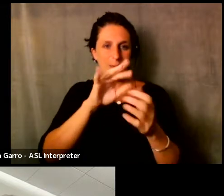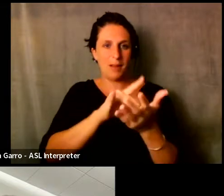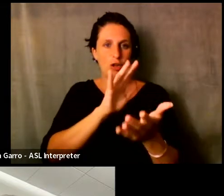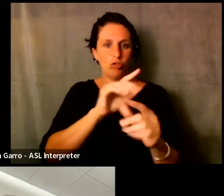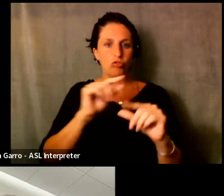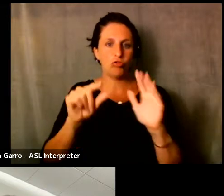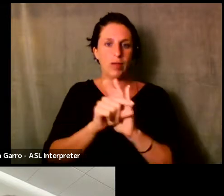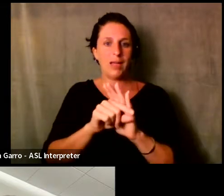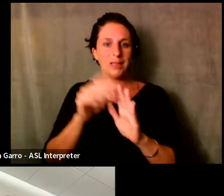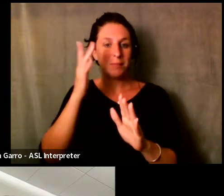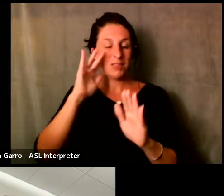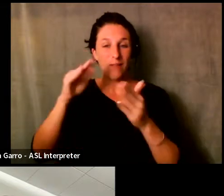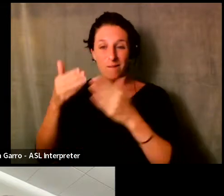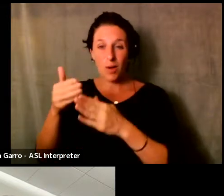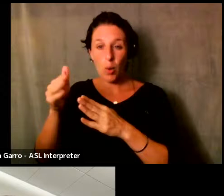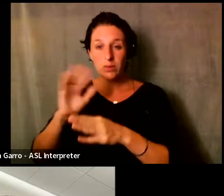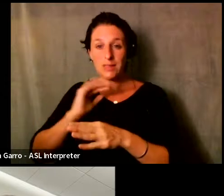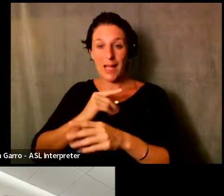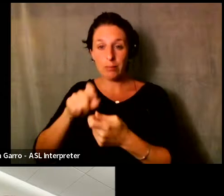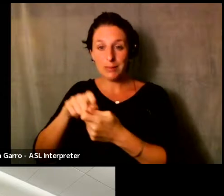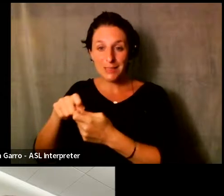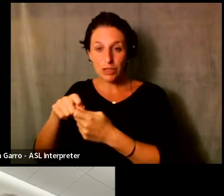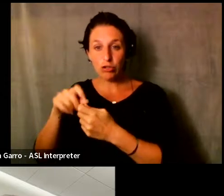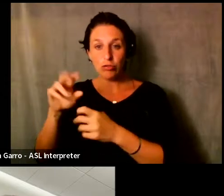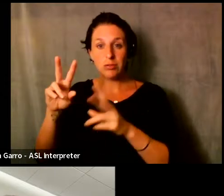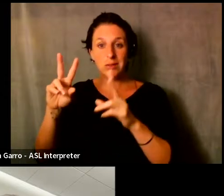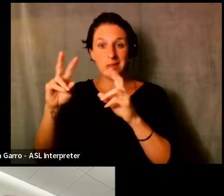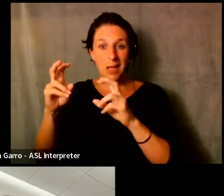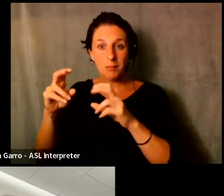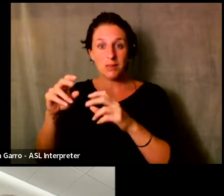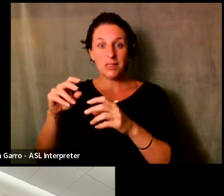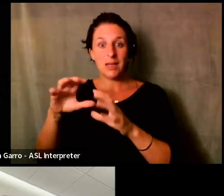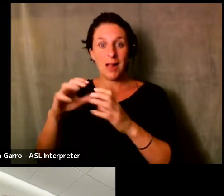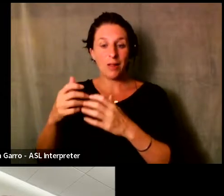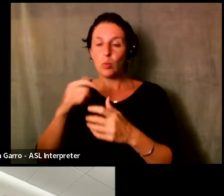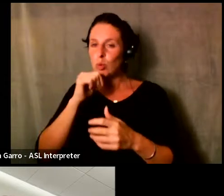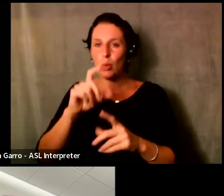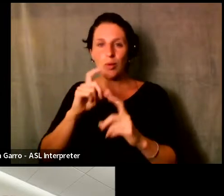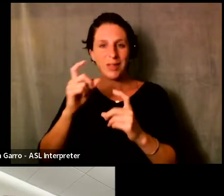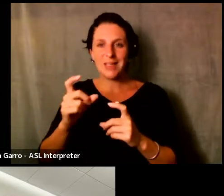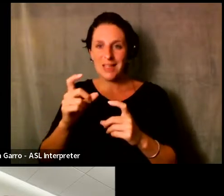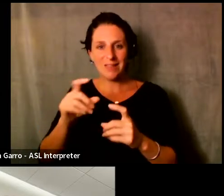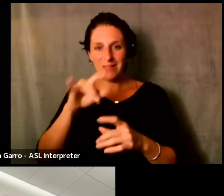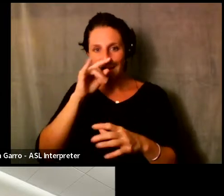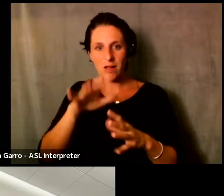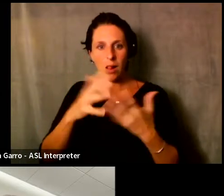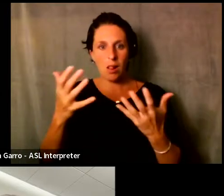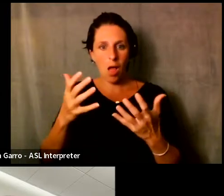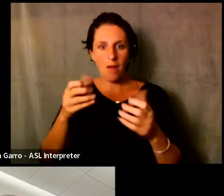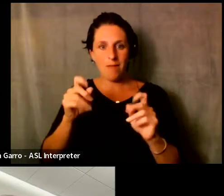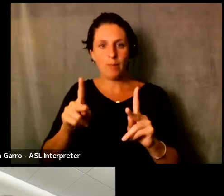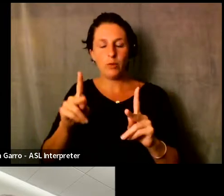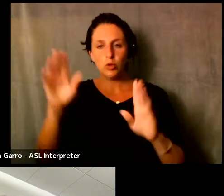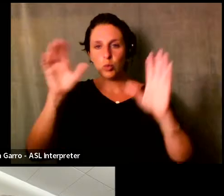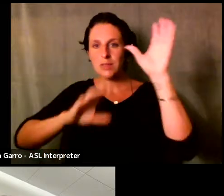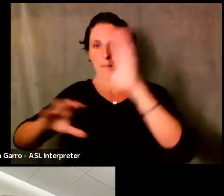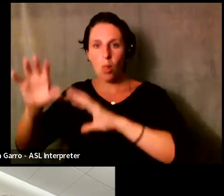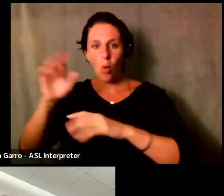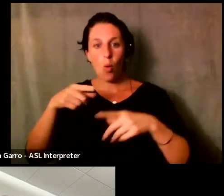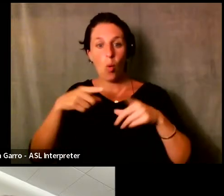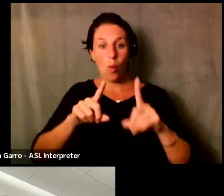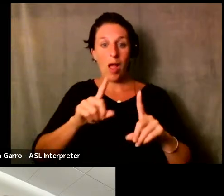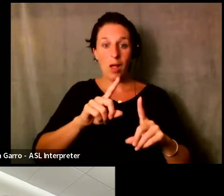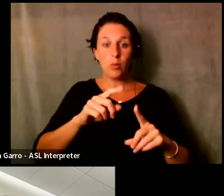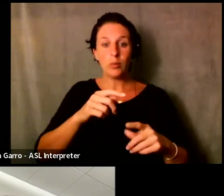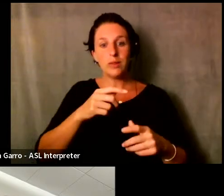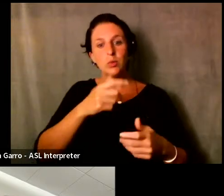of the focus on our particular subject specific classes, we don't really give kids a ton of opportunities to explore. And so while we do interest